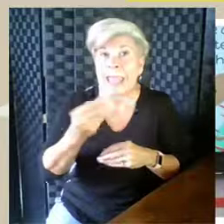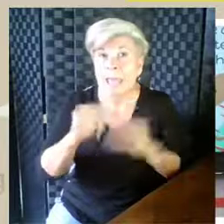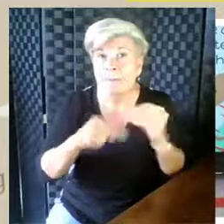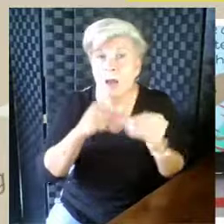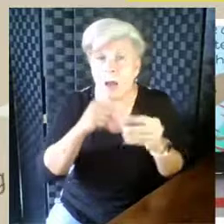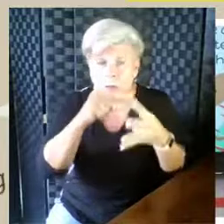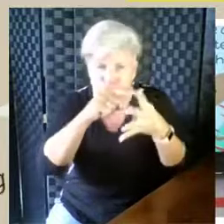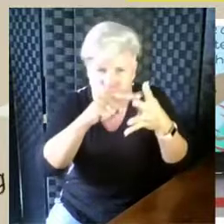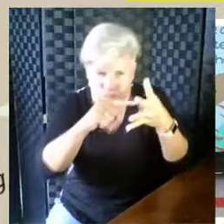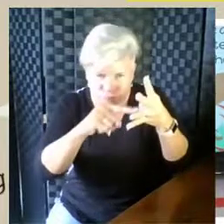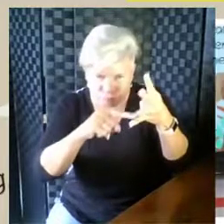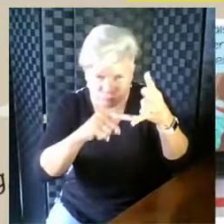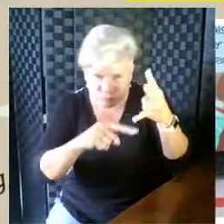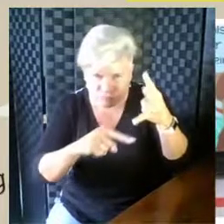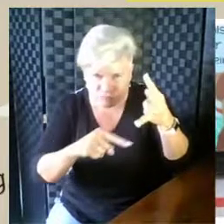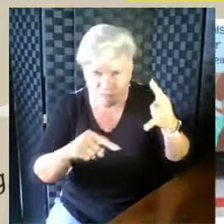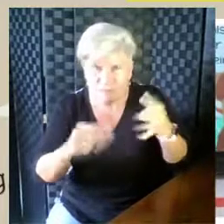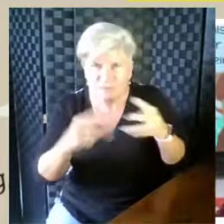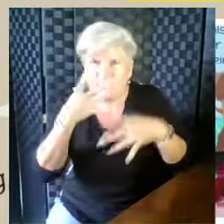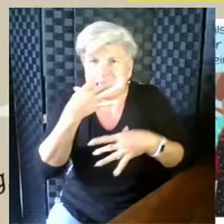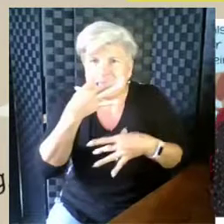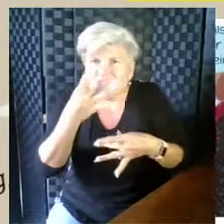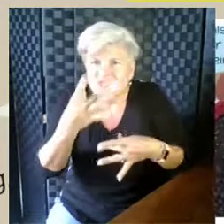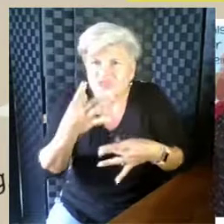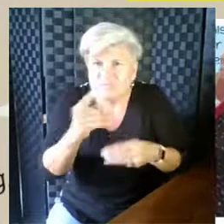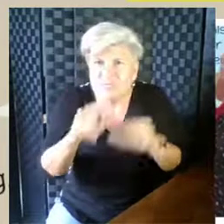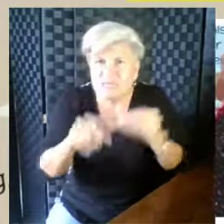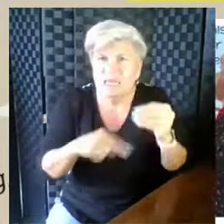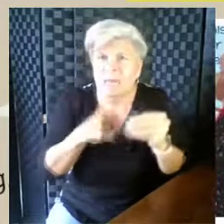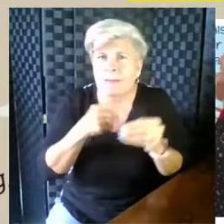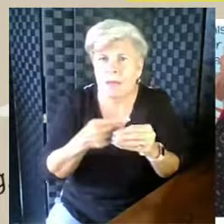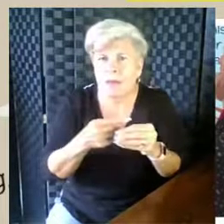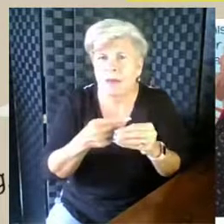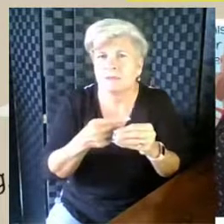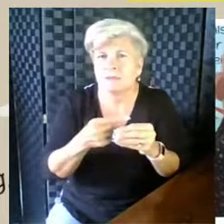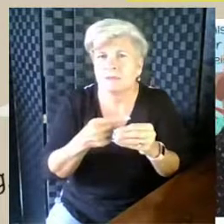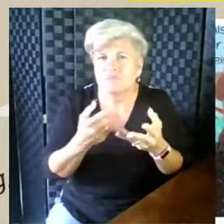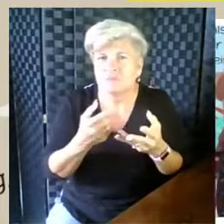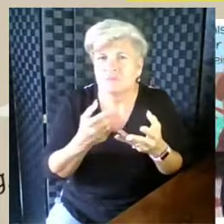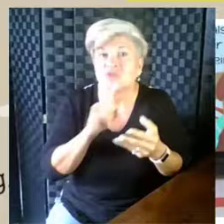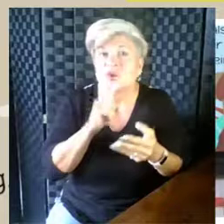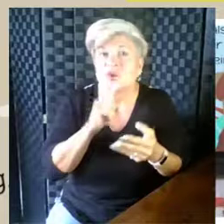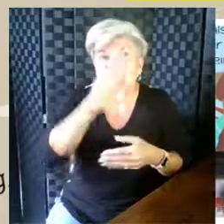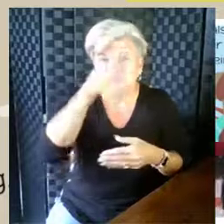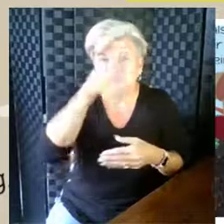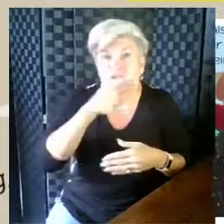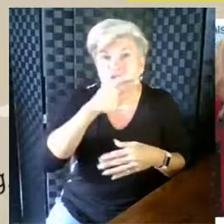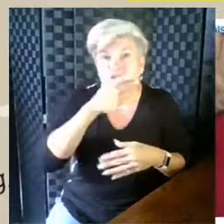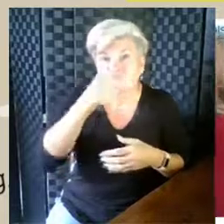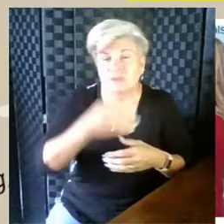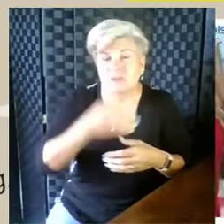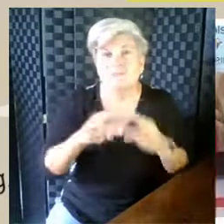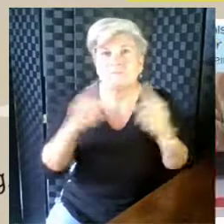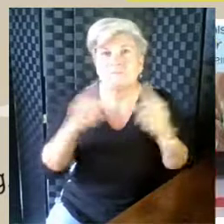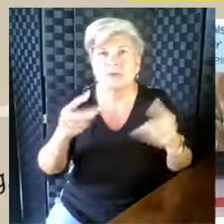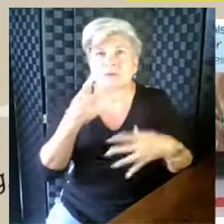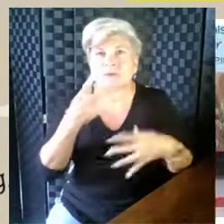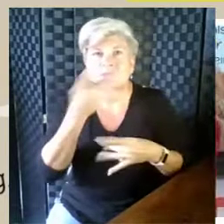about all the things that are very interesting about it. So elephants' trunks are very interesting.